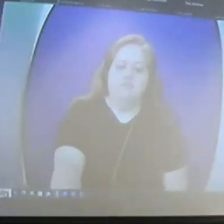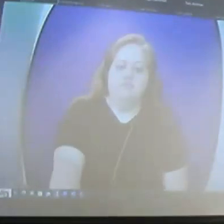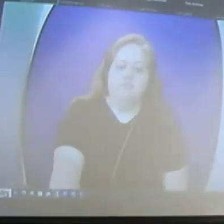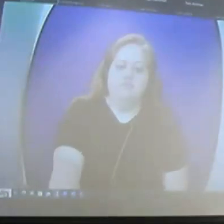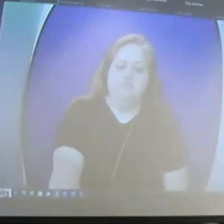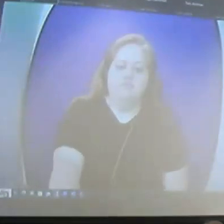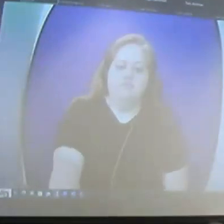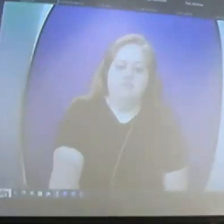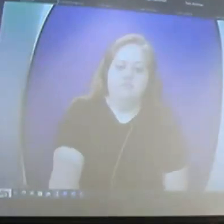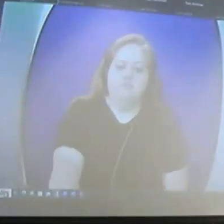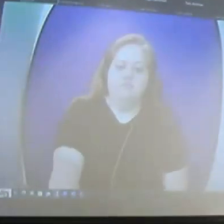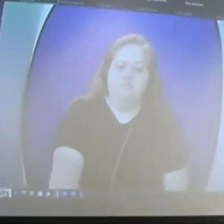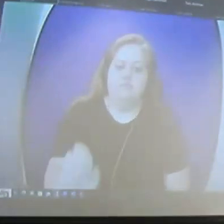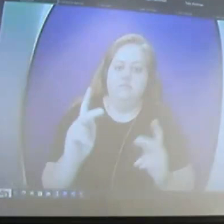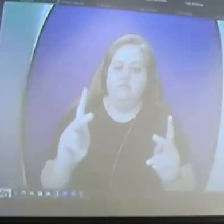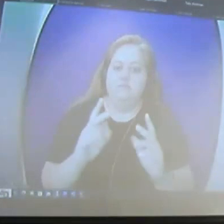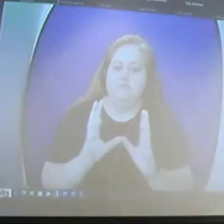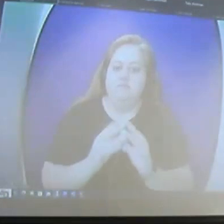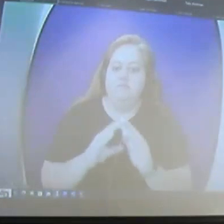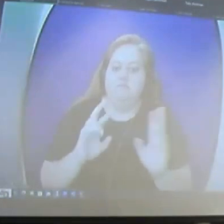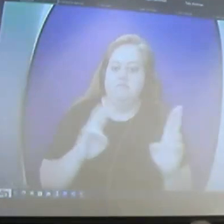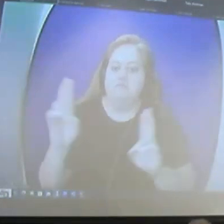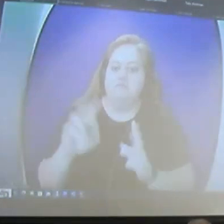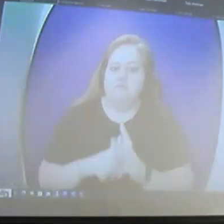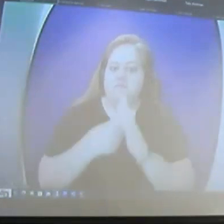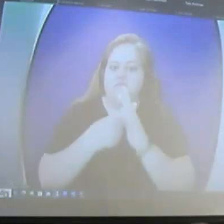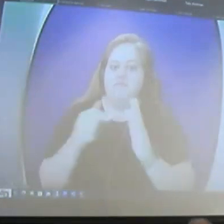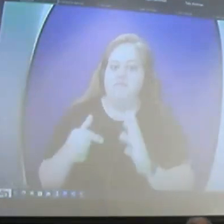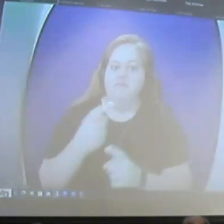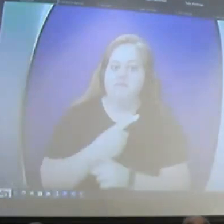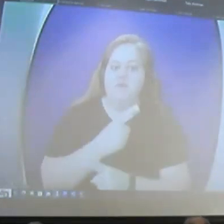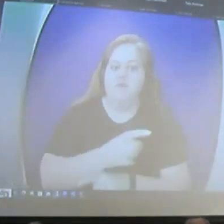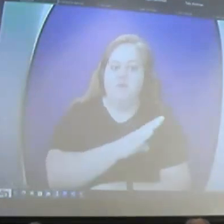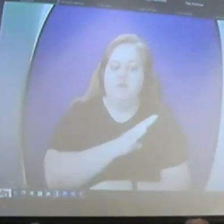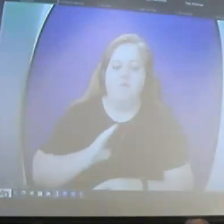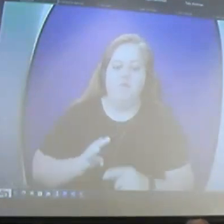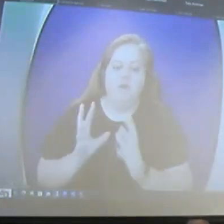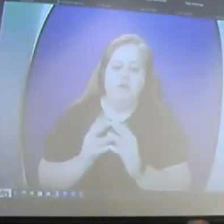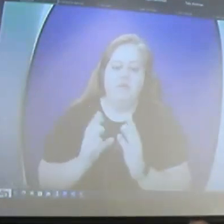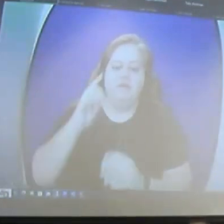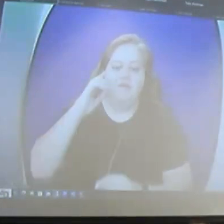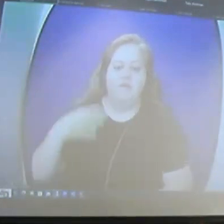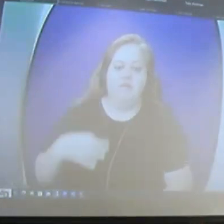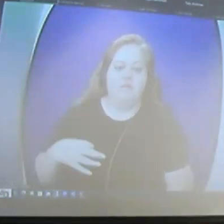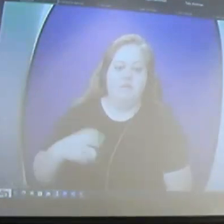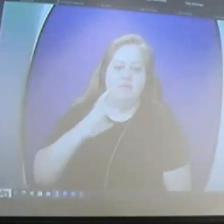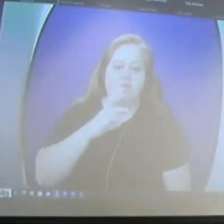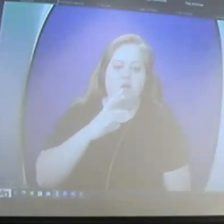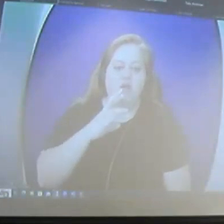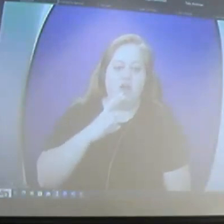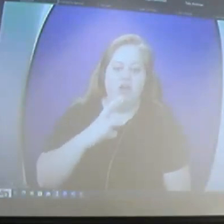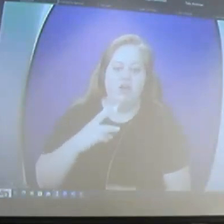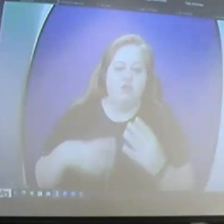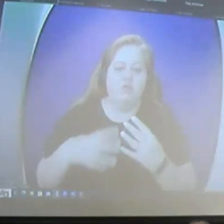will call the meeting to order. This is the regular board meeting of the Pittsburgh Water and Sewer Authority, June 28th,